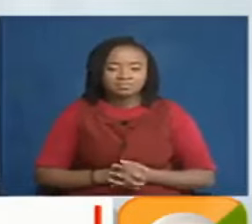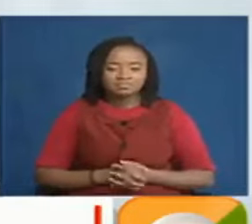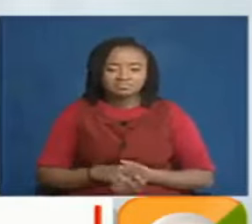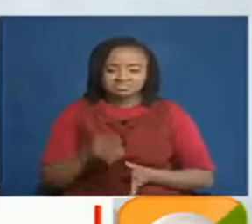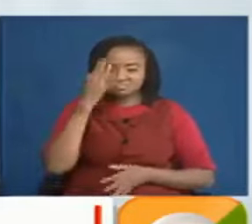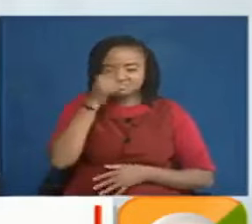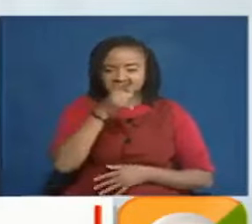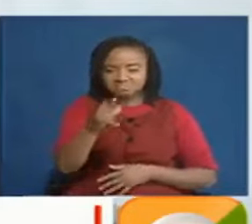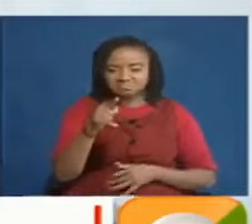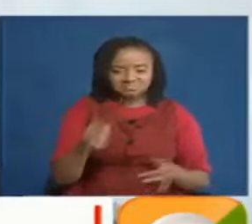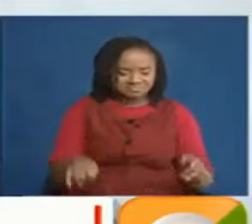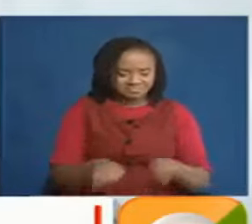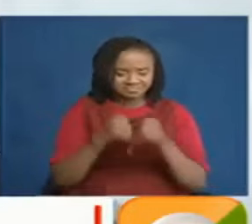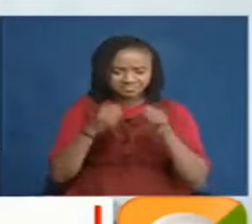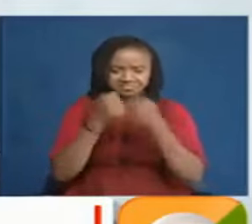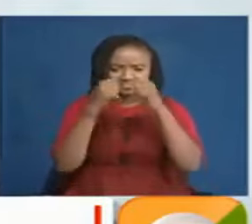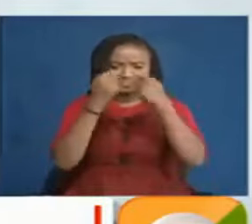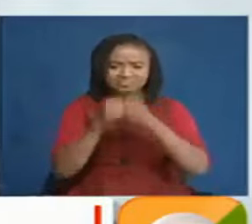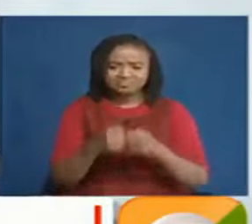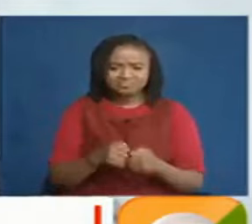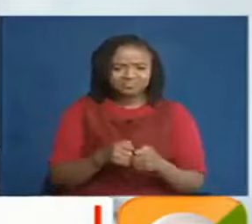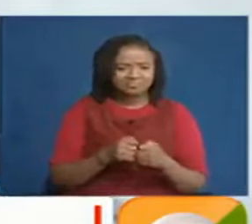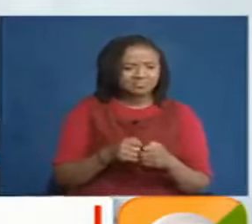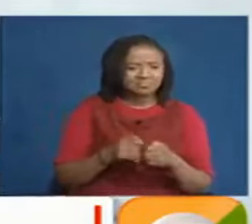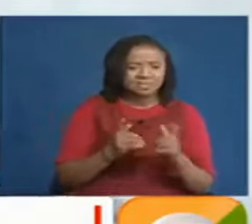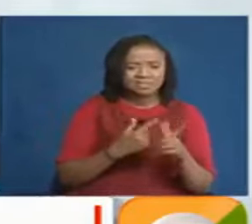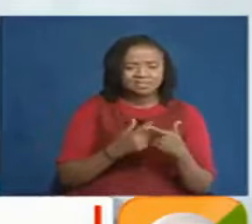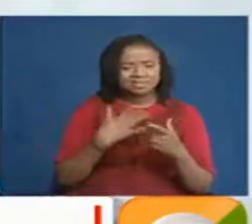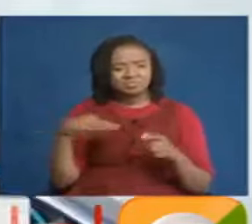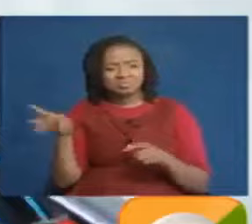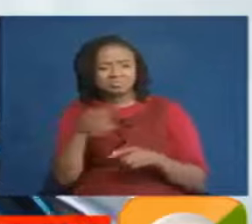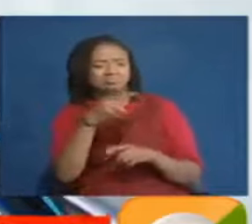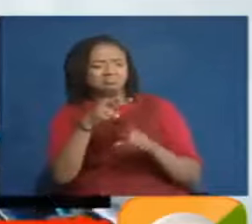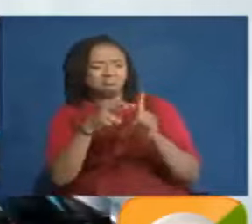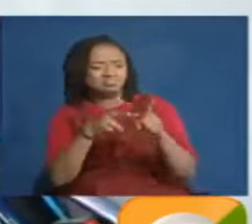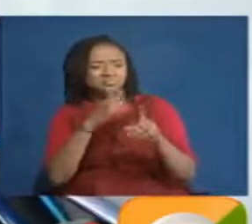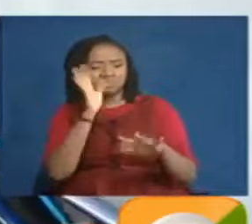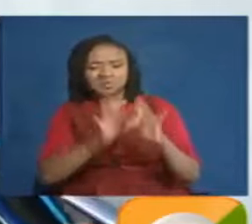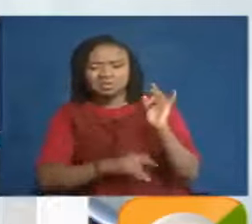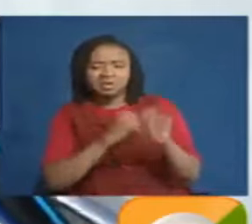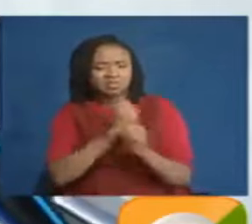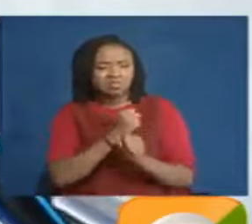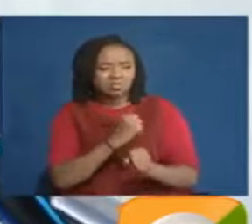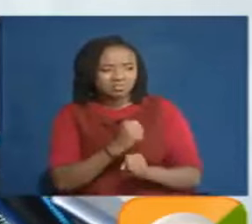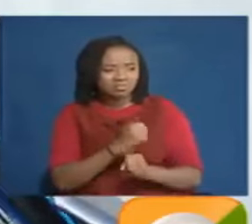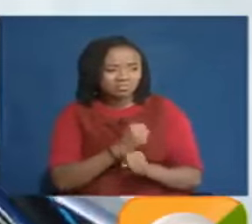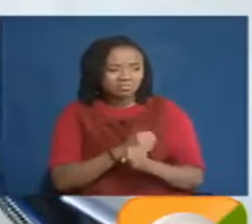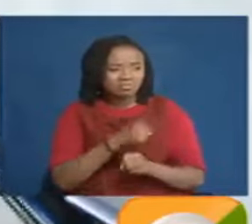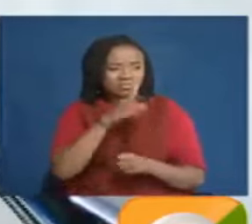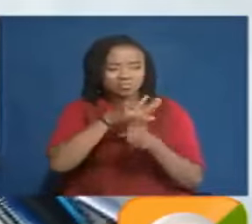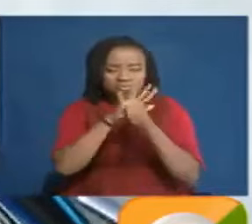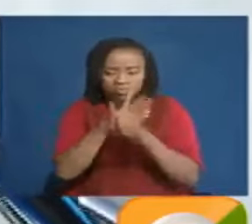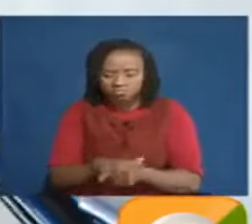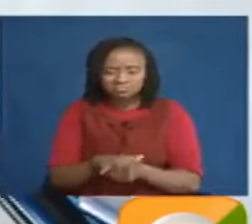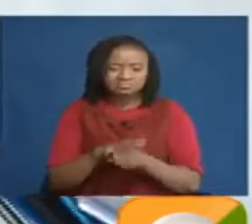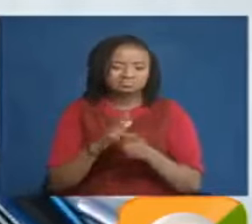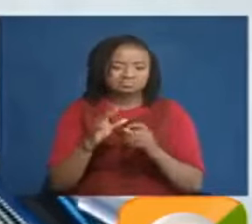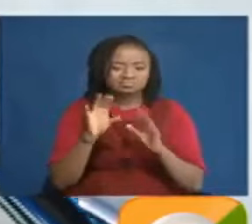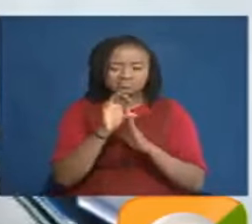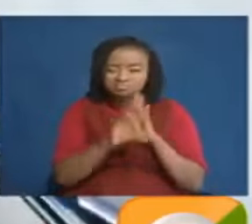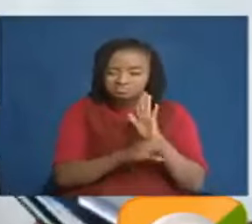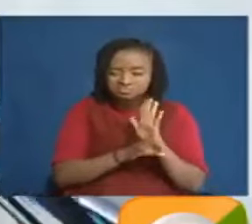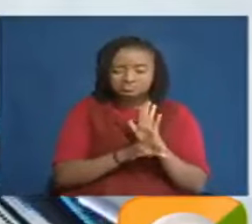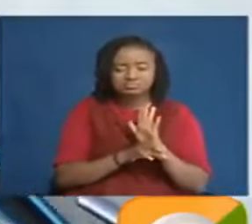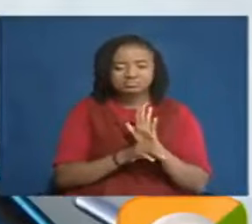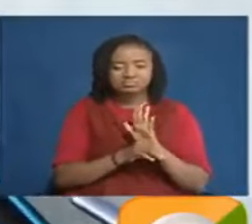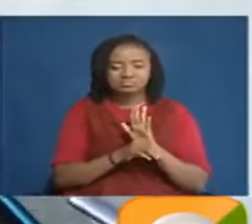be grossly incompetent, grossly undermining the constitution and national unity, and